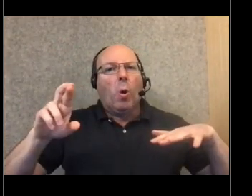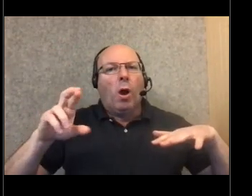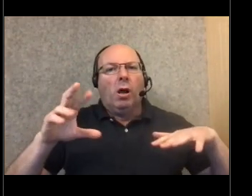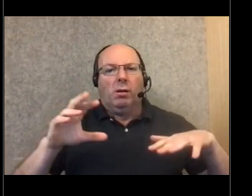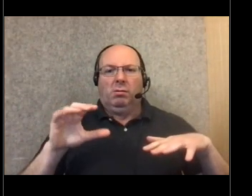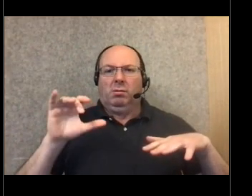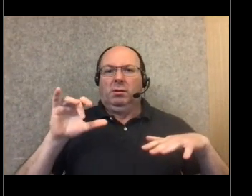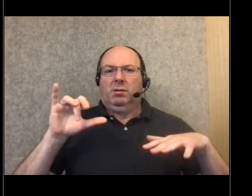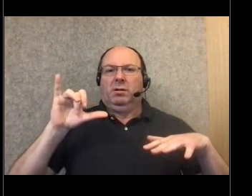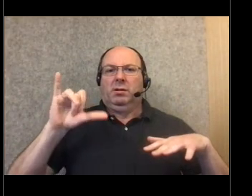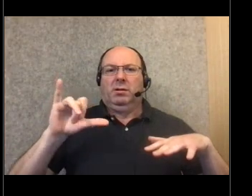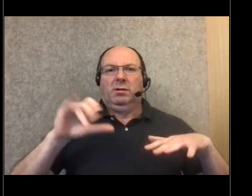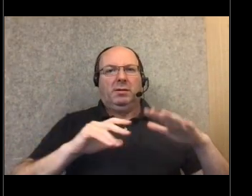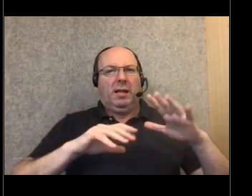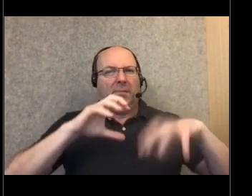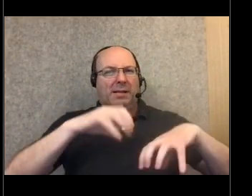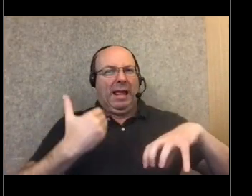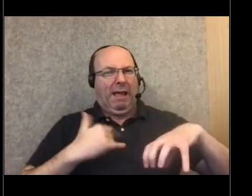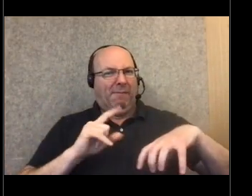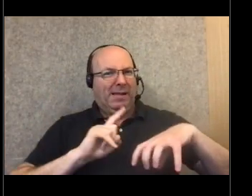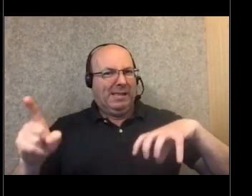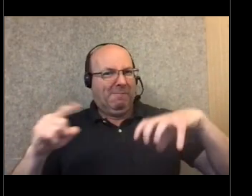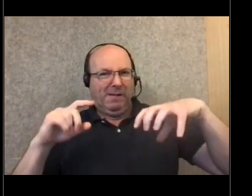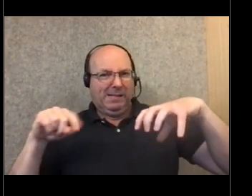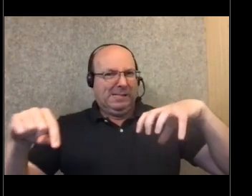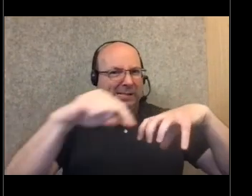characteristics of the site.